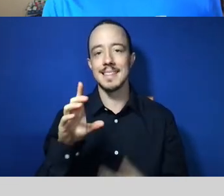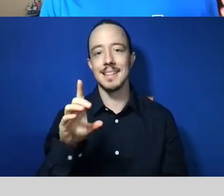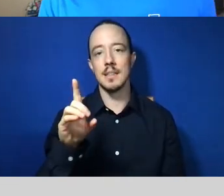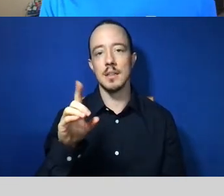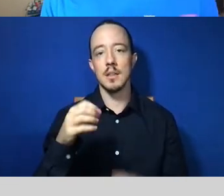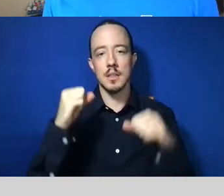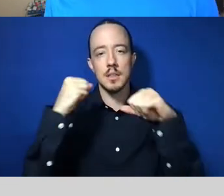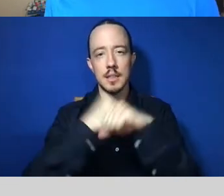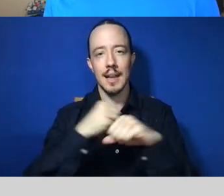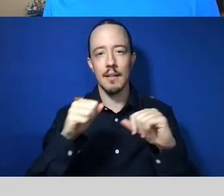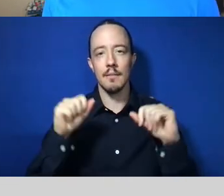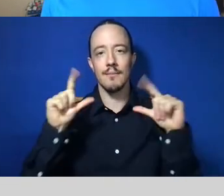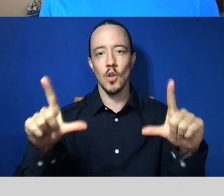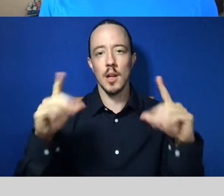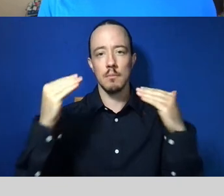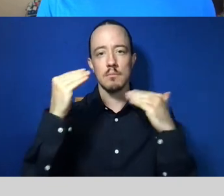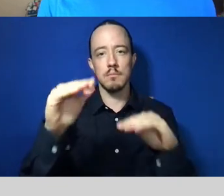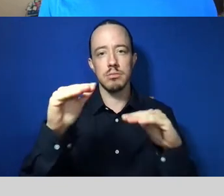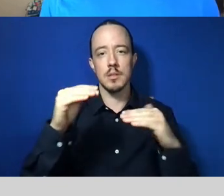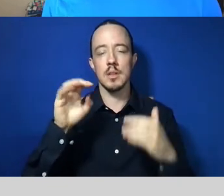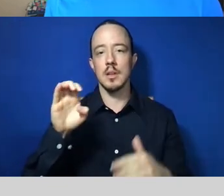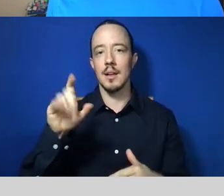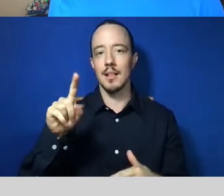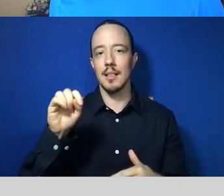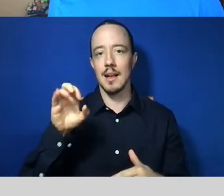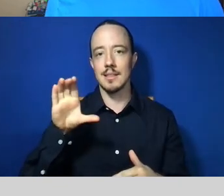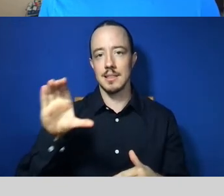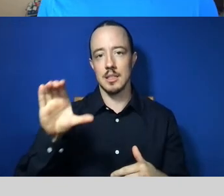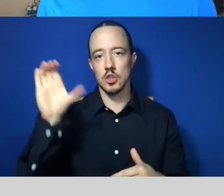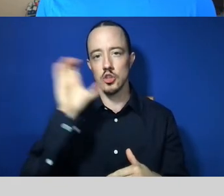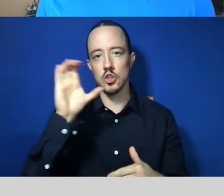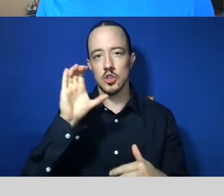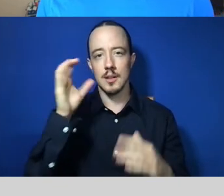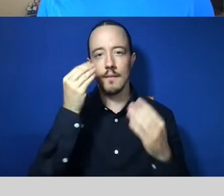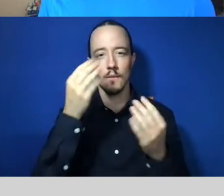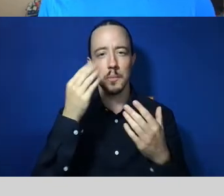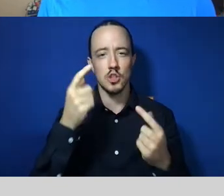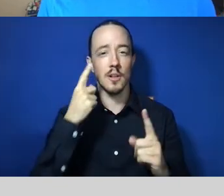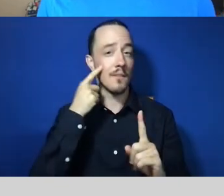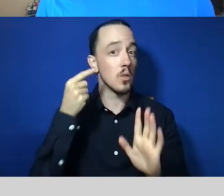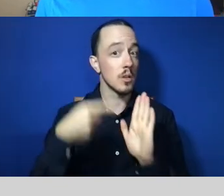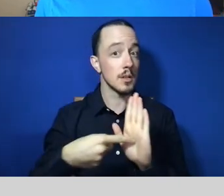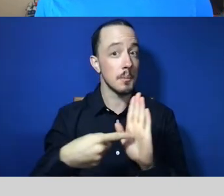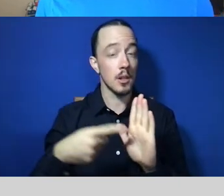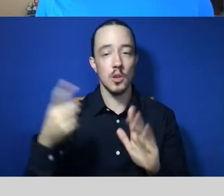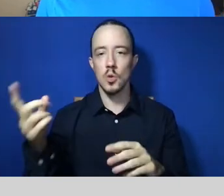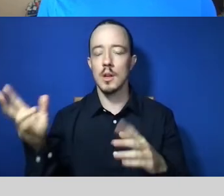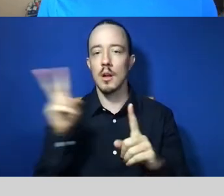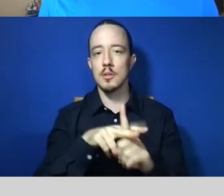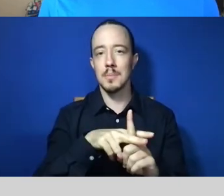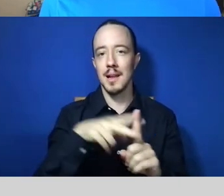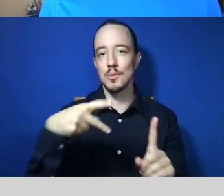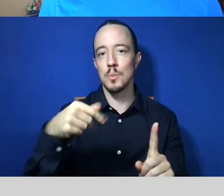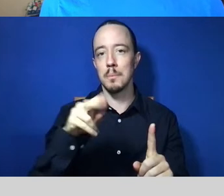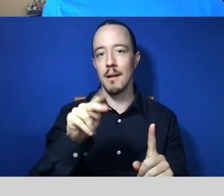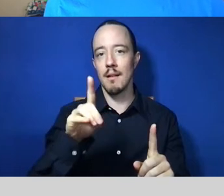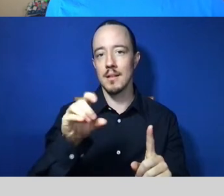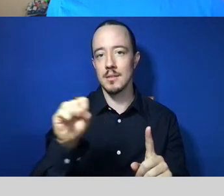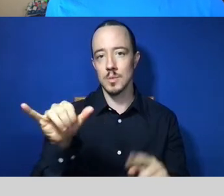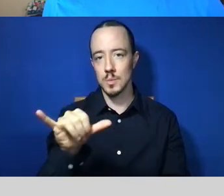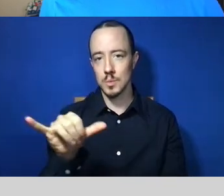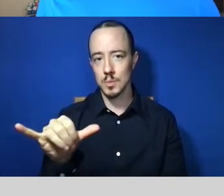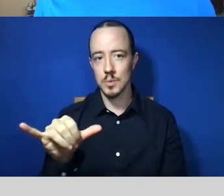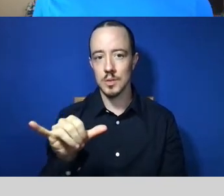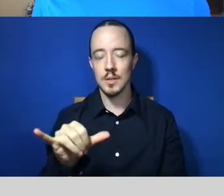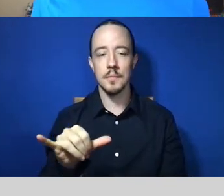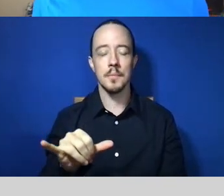can data frame Elasticsearch data. You can also use it to interact with Pandas data